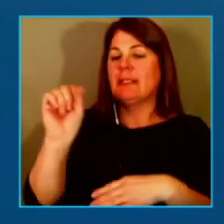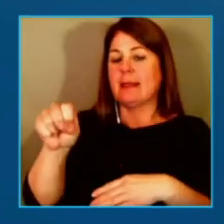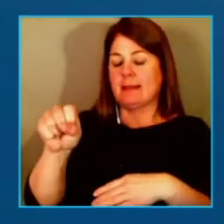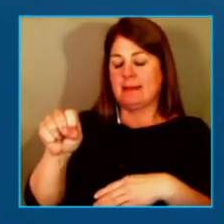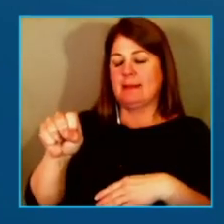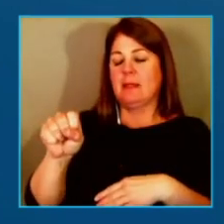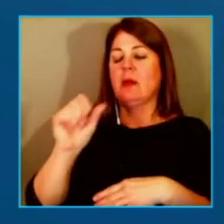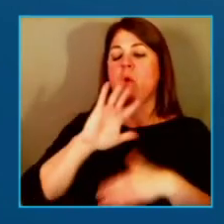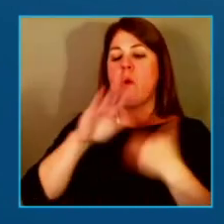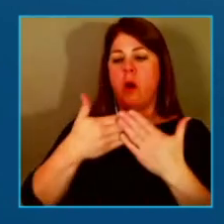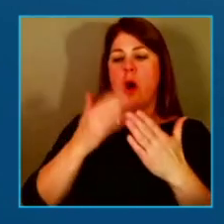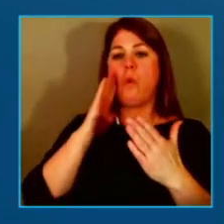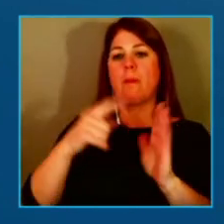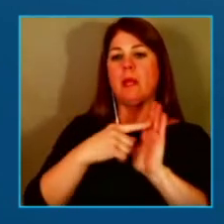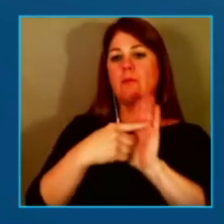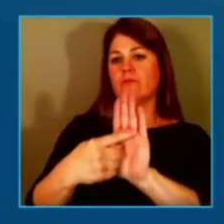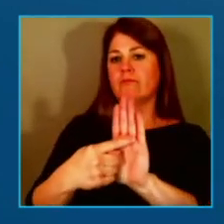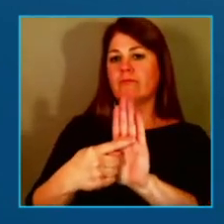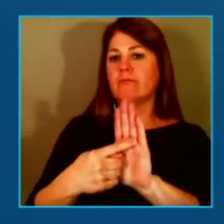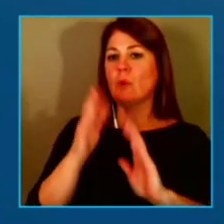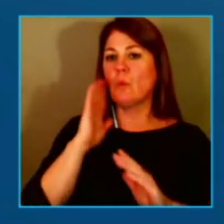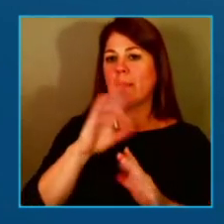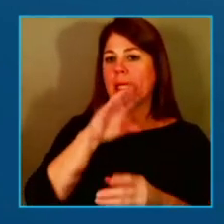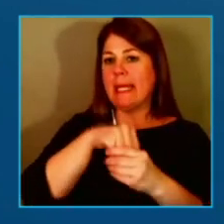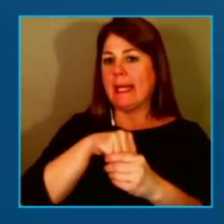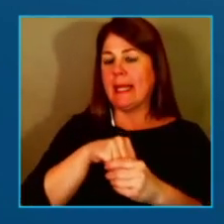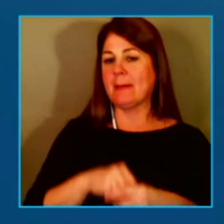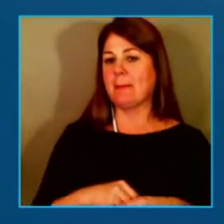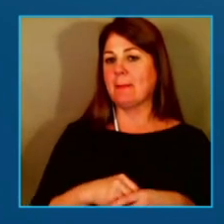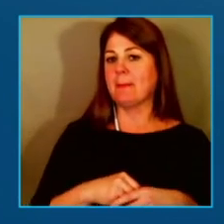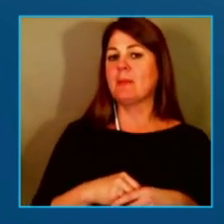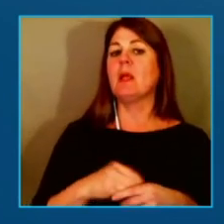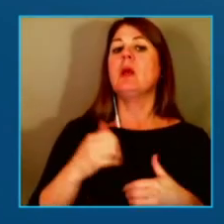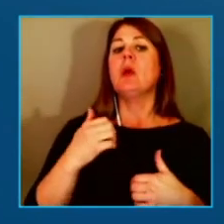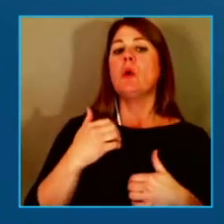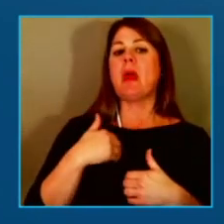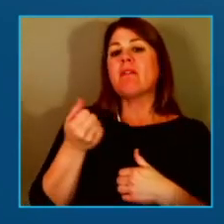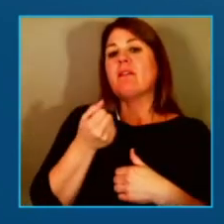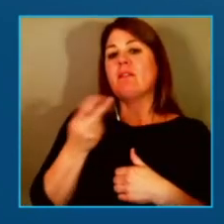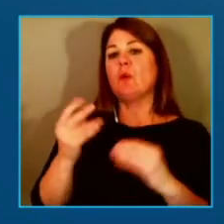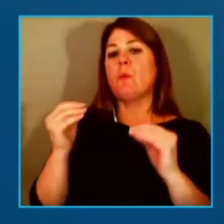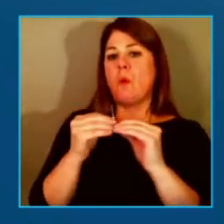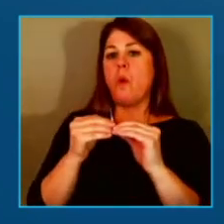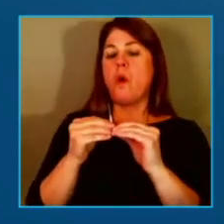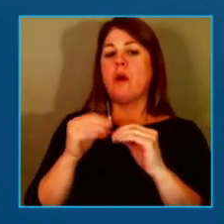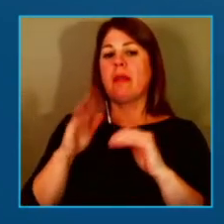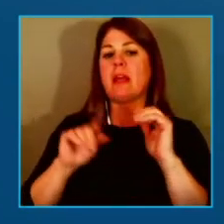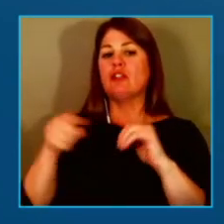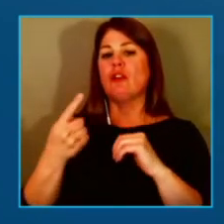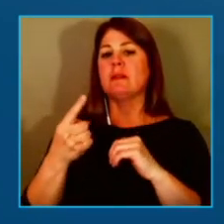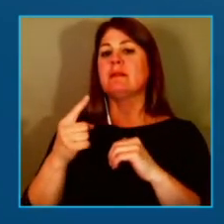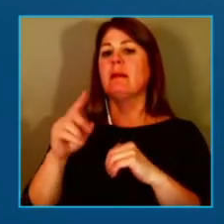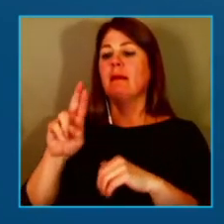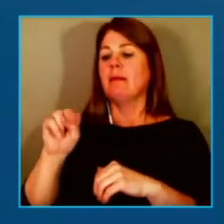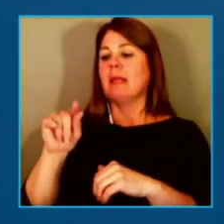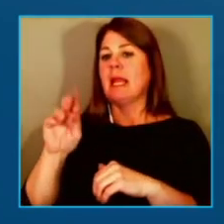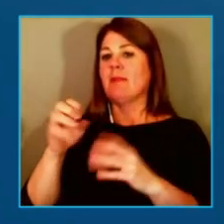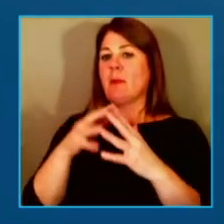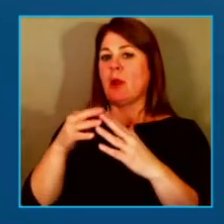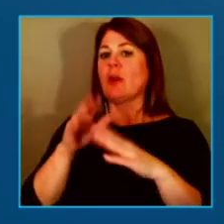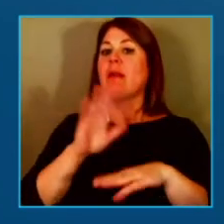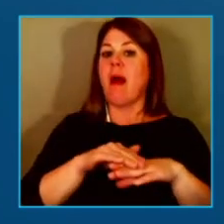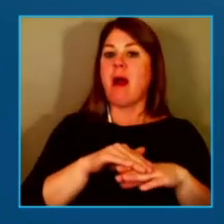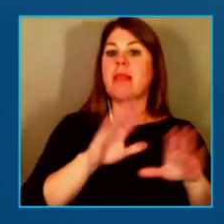represented. We already have a few, other than the Native American, on our committee that have agreed